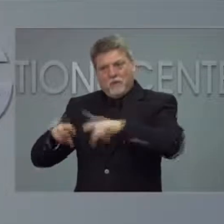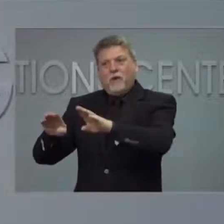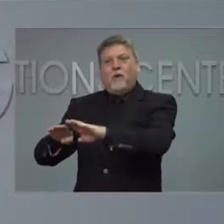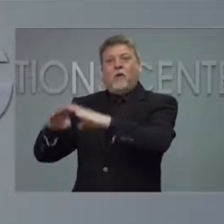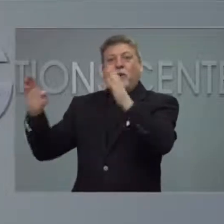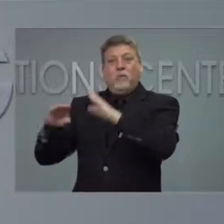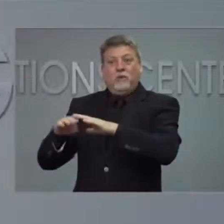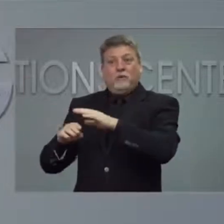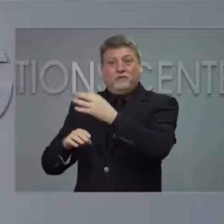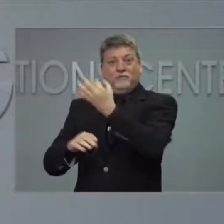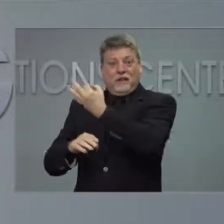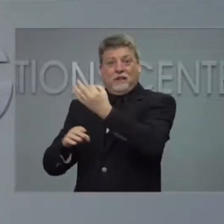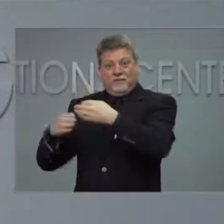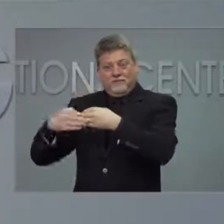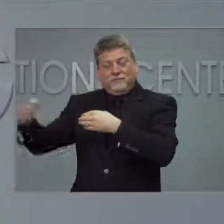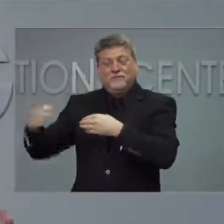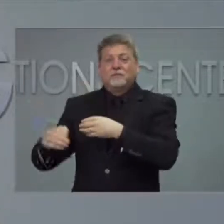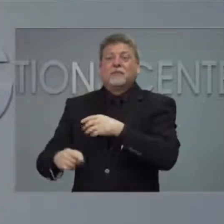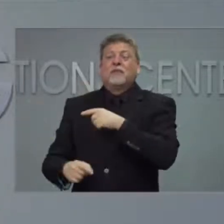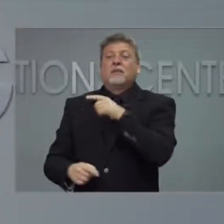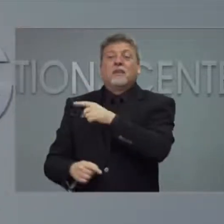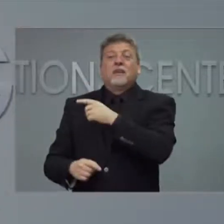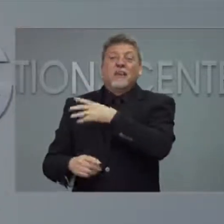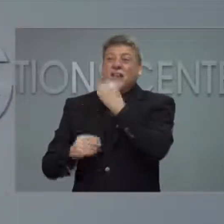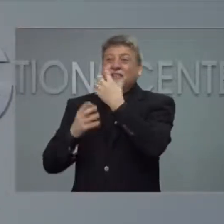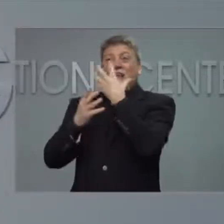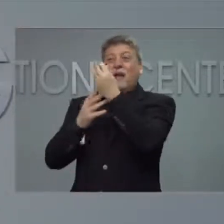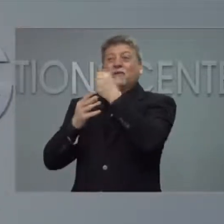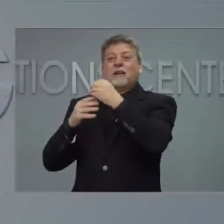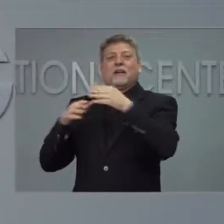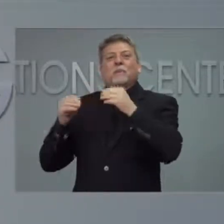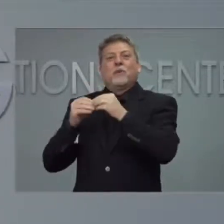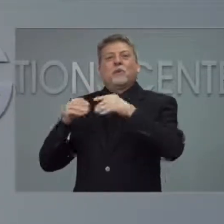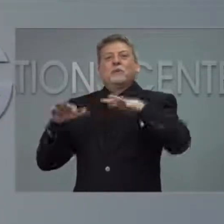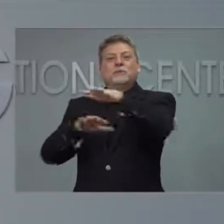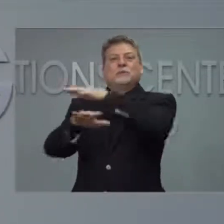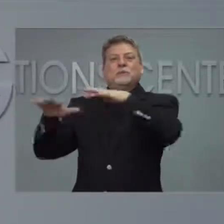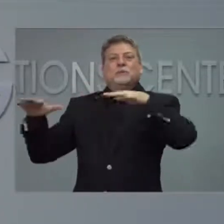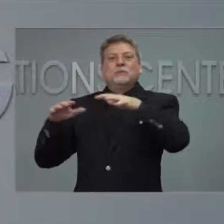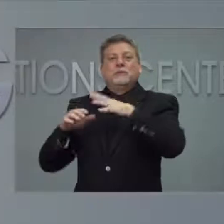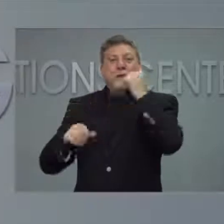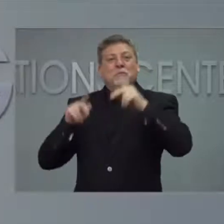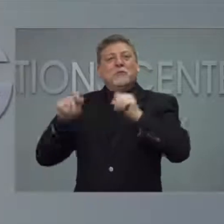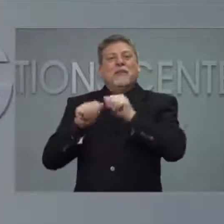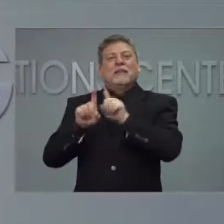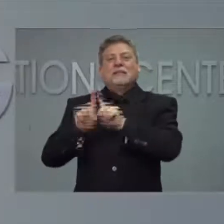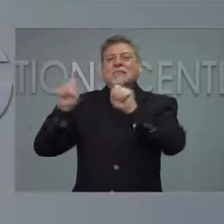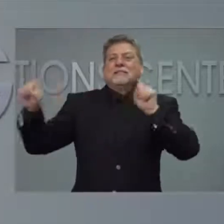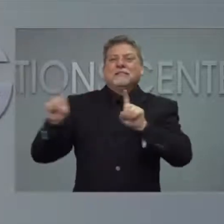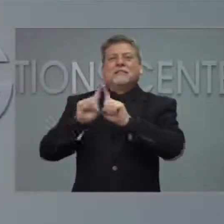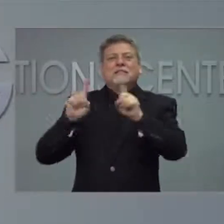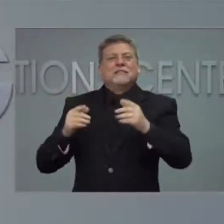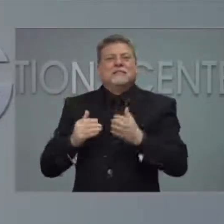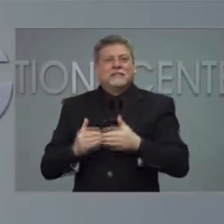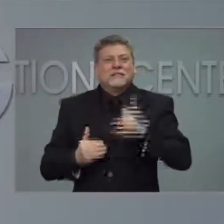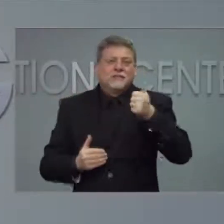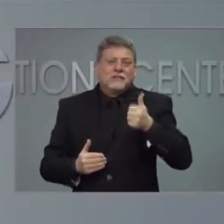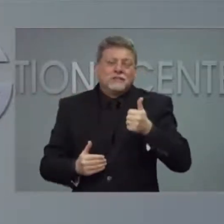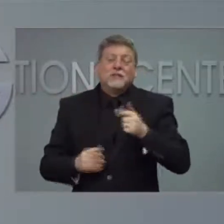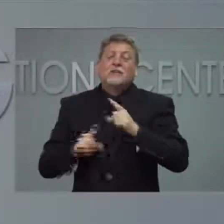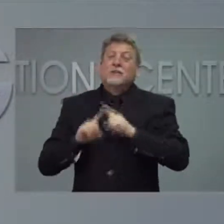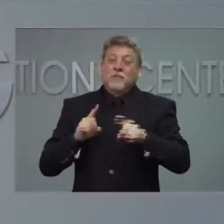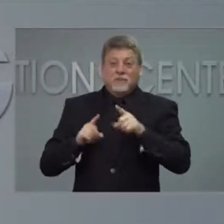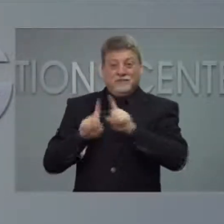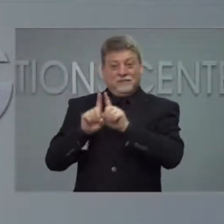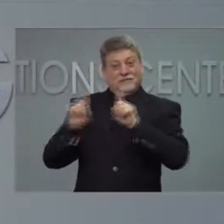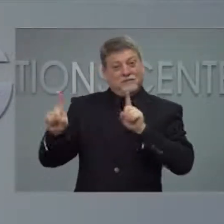Again, outdoor settings allow for better ability to both spread out, but we want to make sure that folks are wearing a